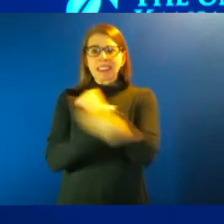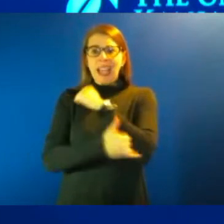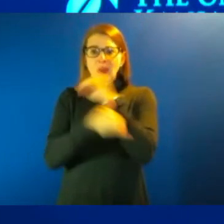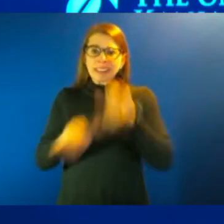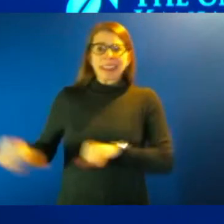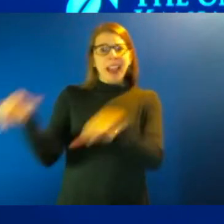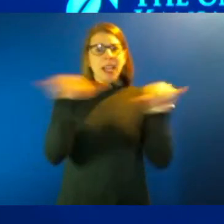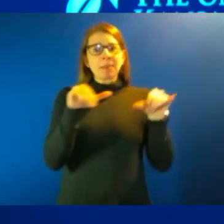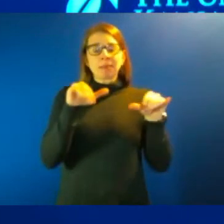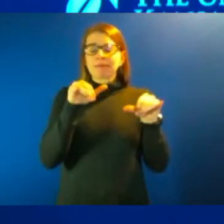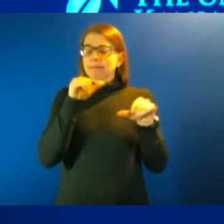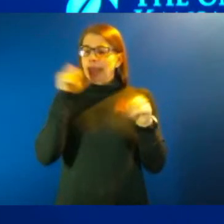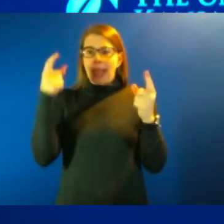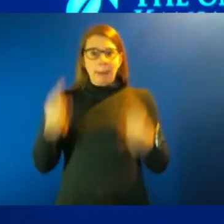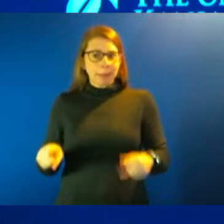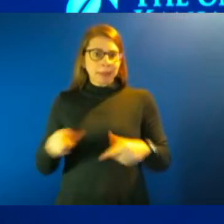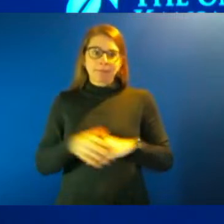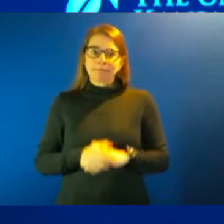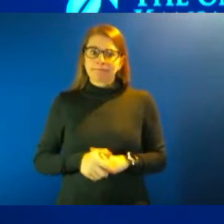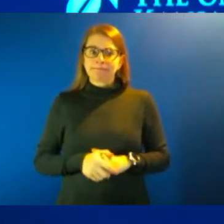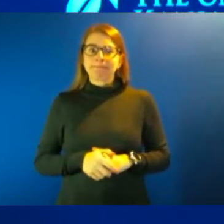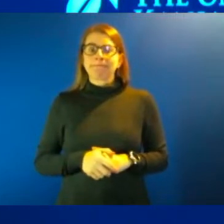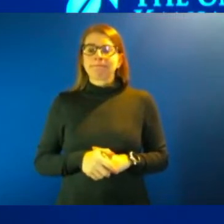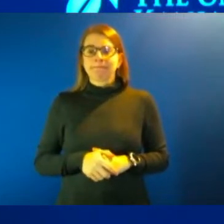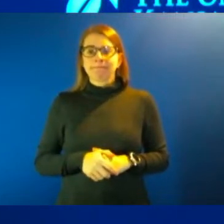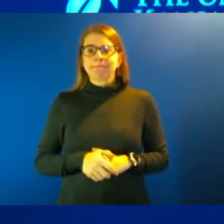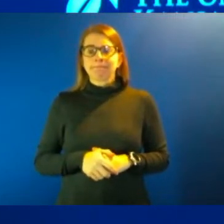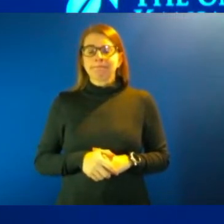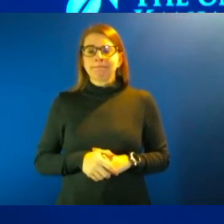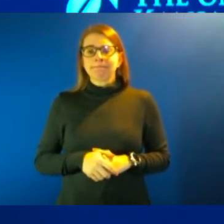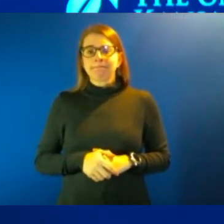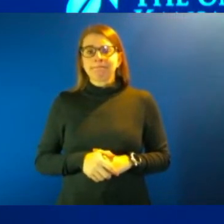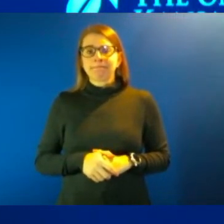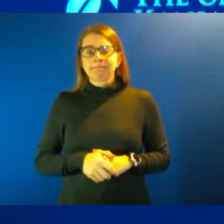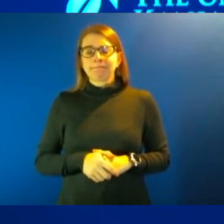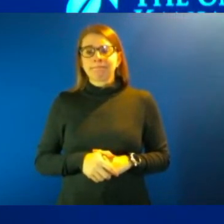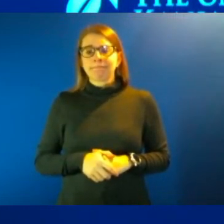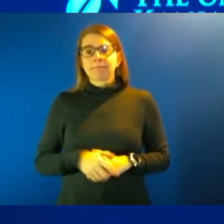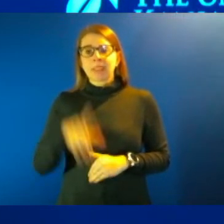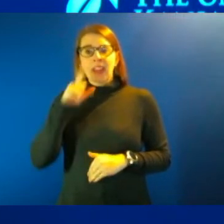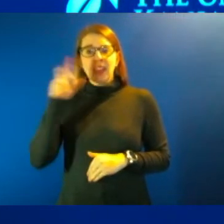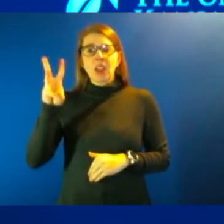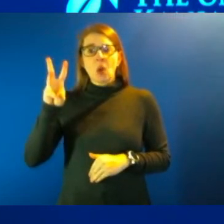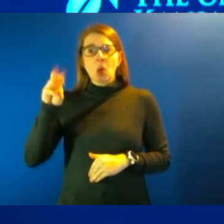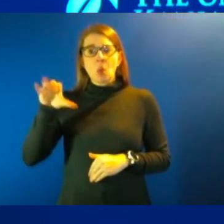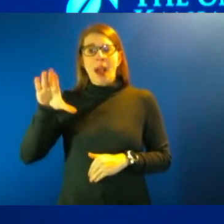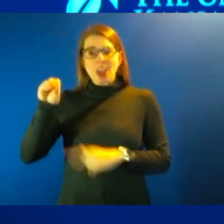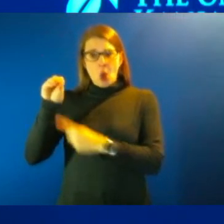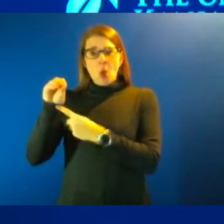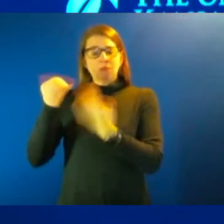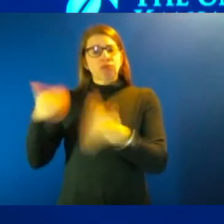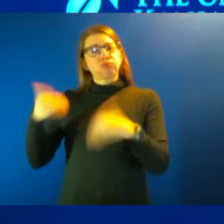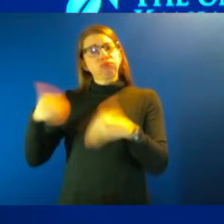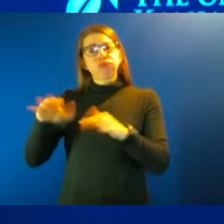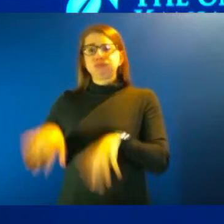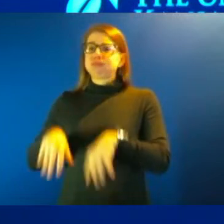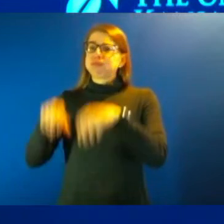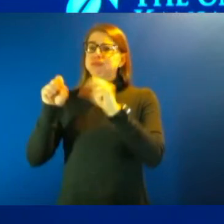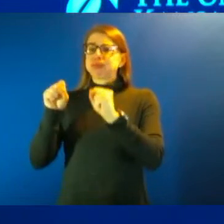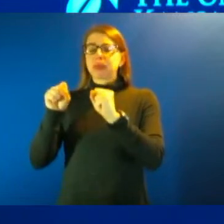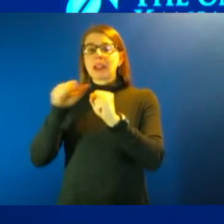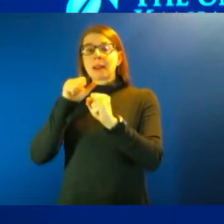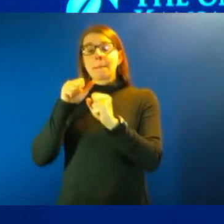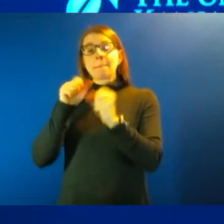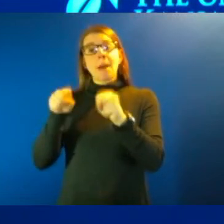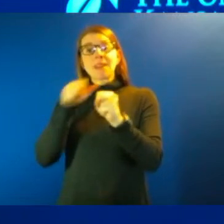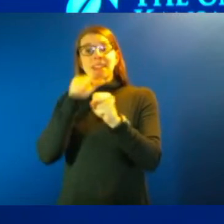metropolitan area, as we well know, or throughout our bi-state area. So I think Wyandotte really took a great, bold step. I know it probably wasn't the most popular thing, but